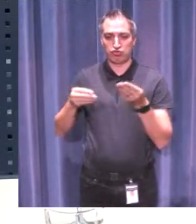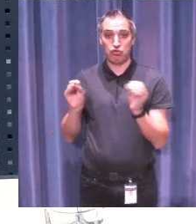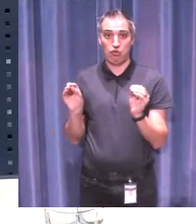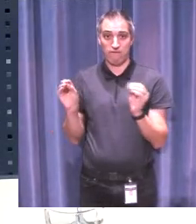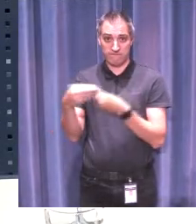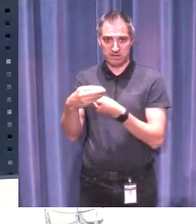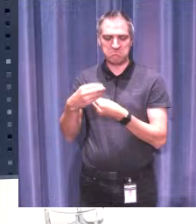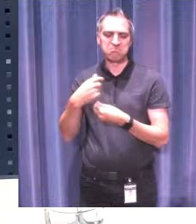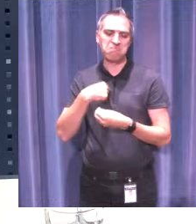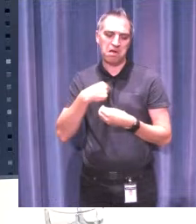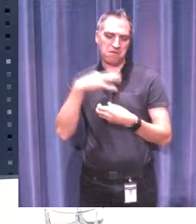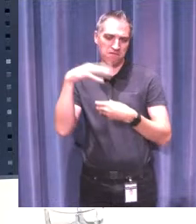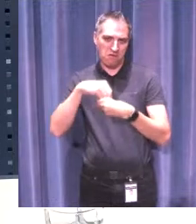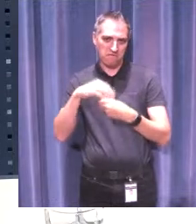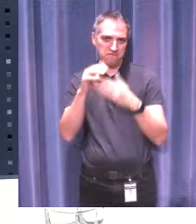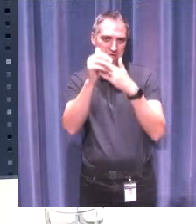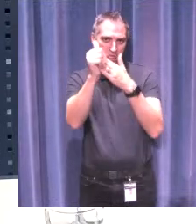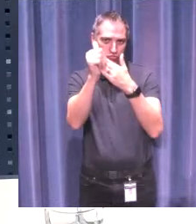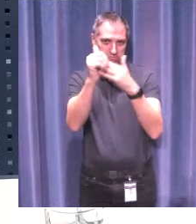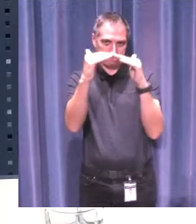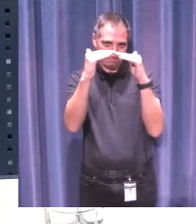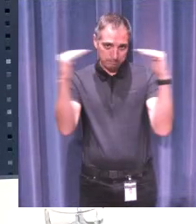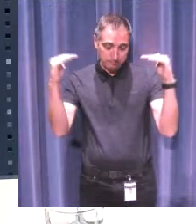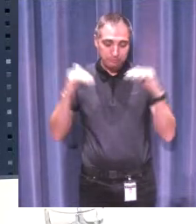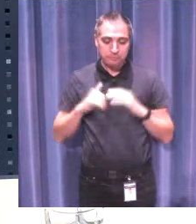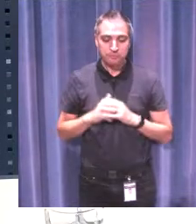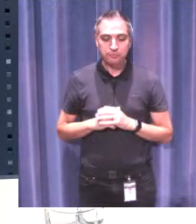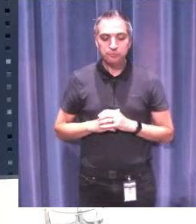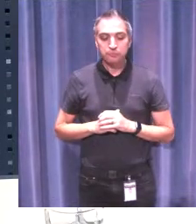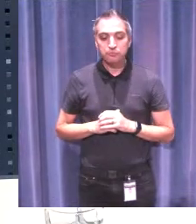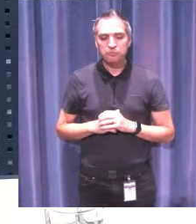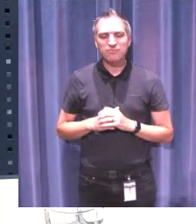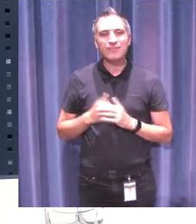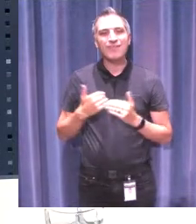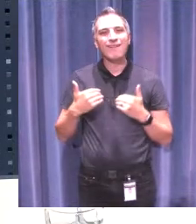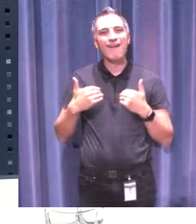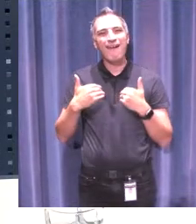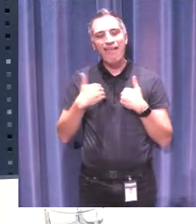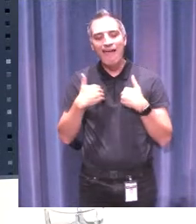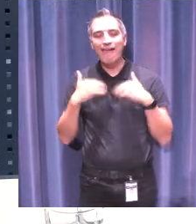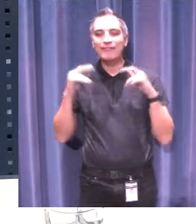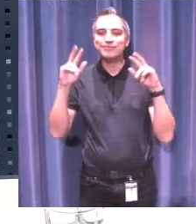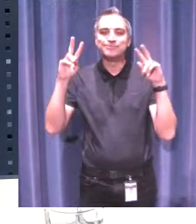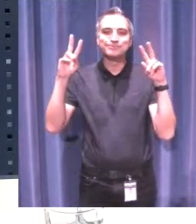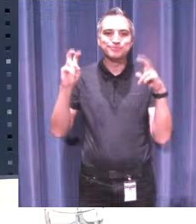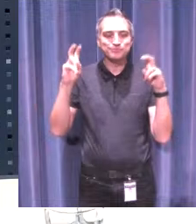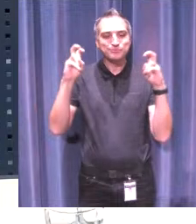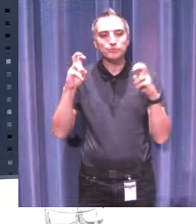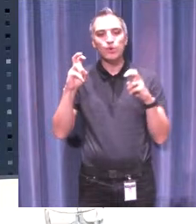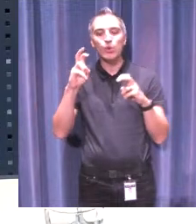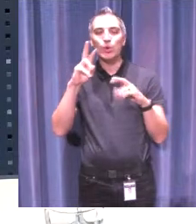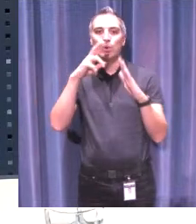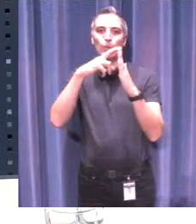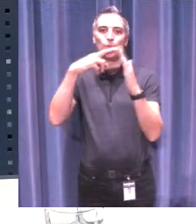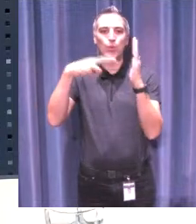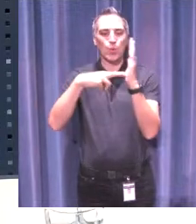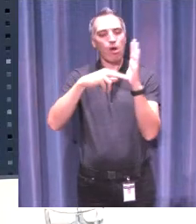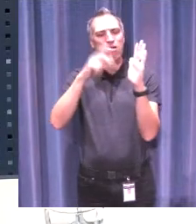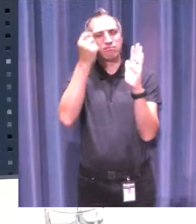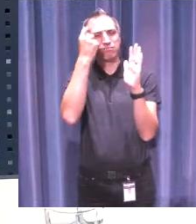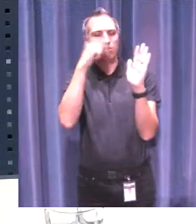and there was a sort of a long-standing unwritten rule that if there was